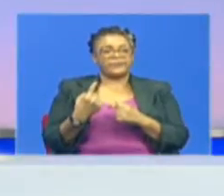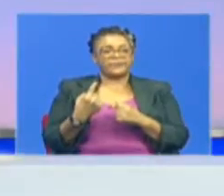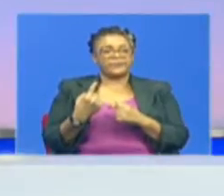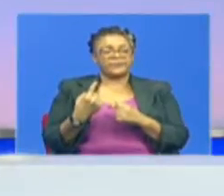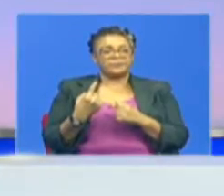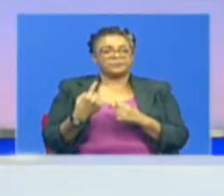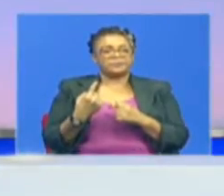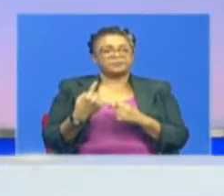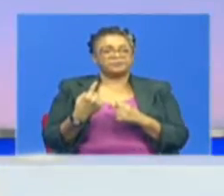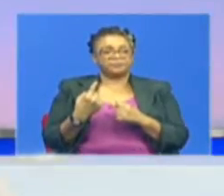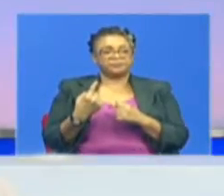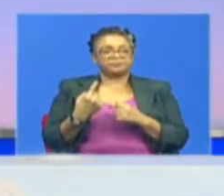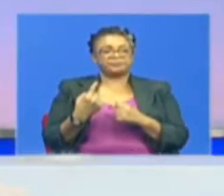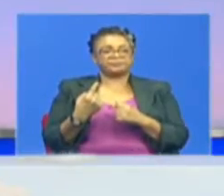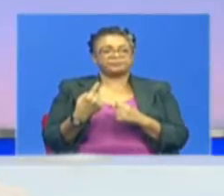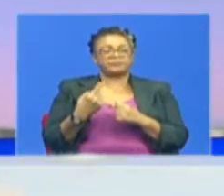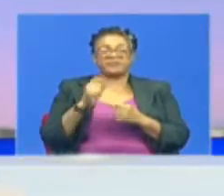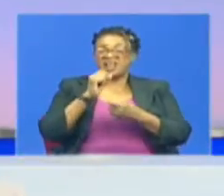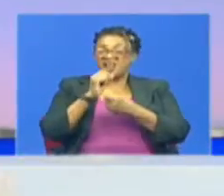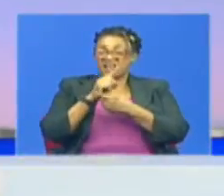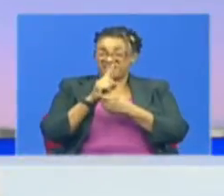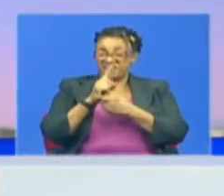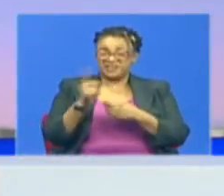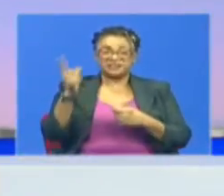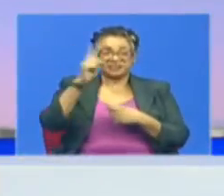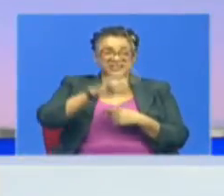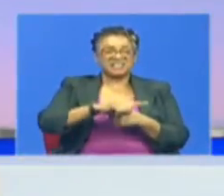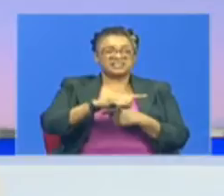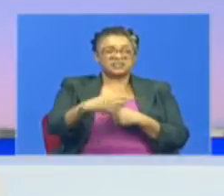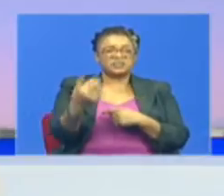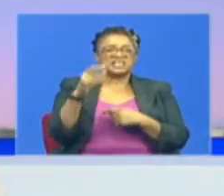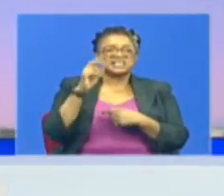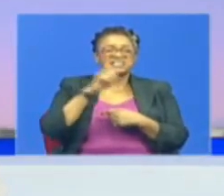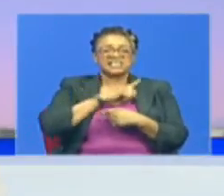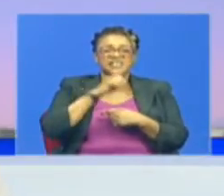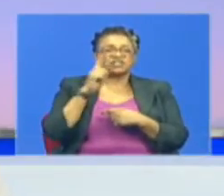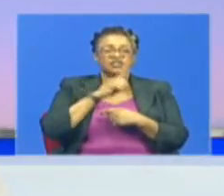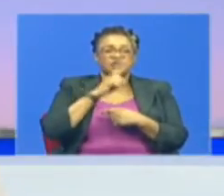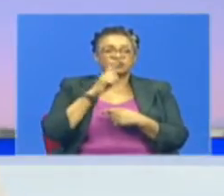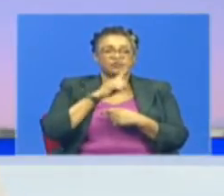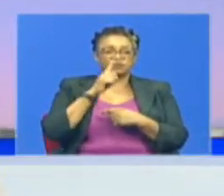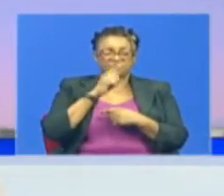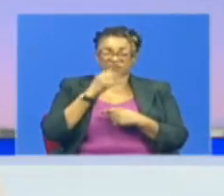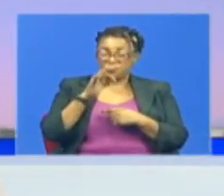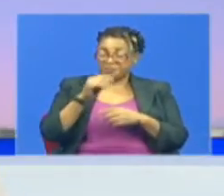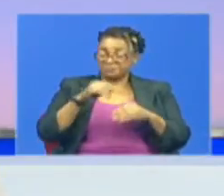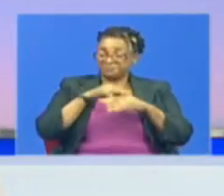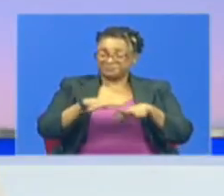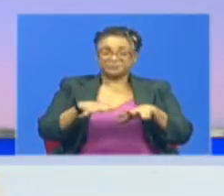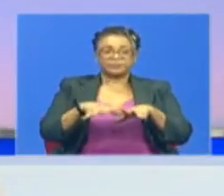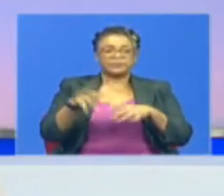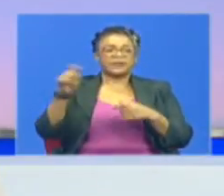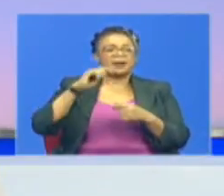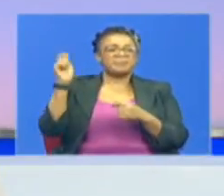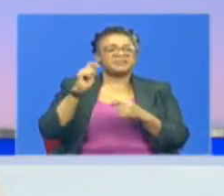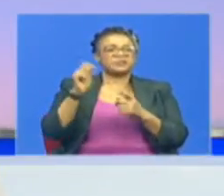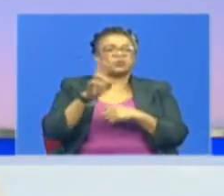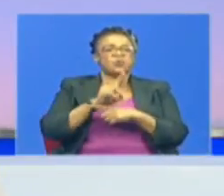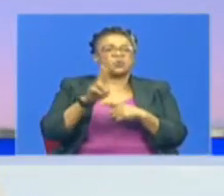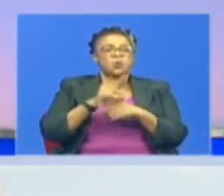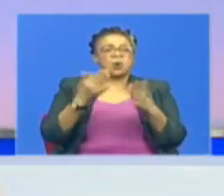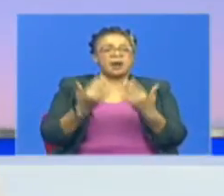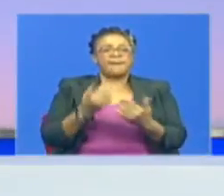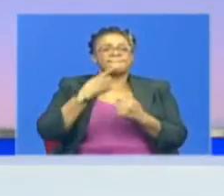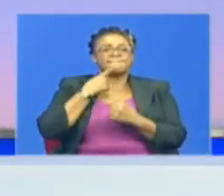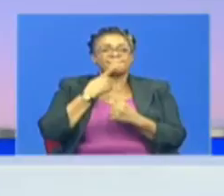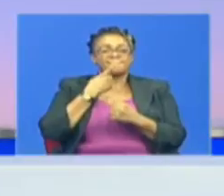Well, with just 11 days to the lapse of the restrictions to stop the spread of the virus, President Uhuru Kenyatta now says the